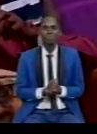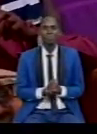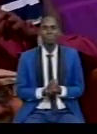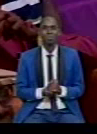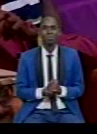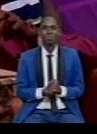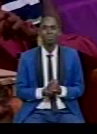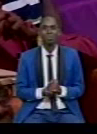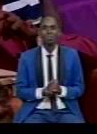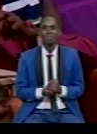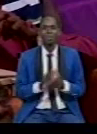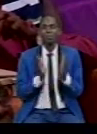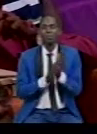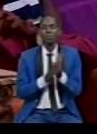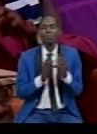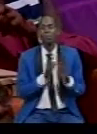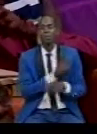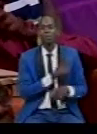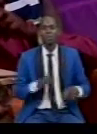Praise the Lord.